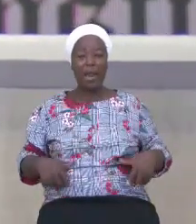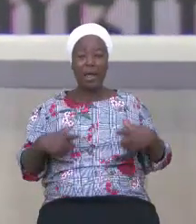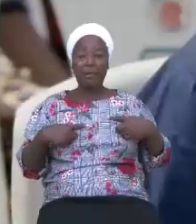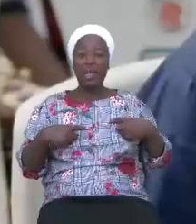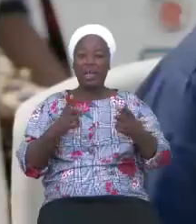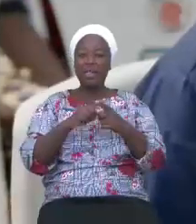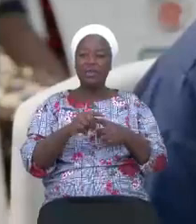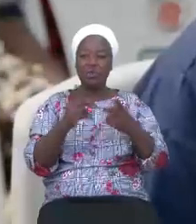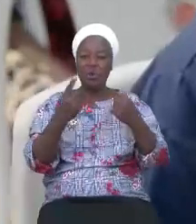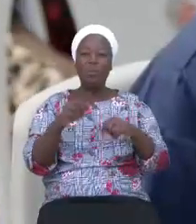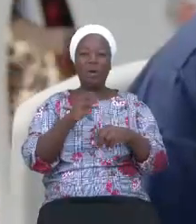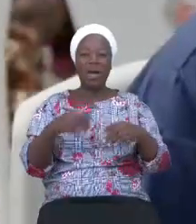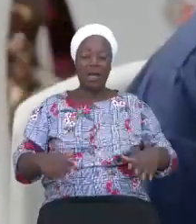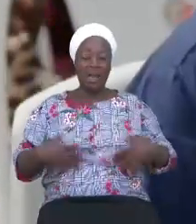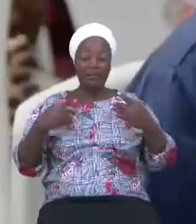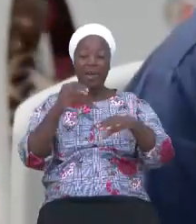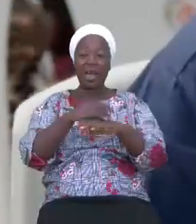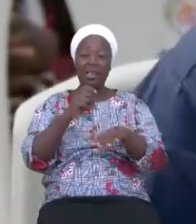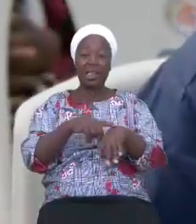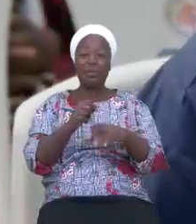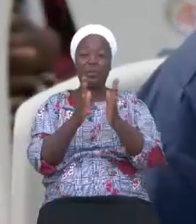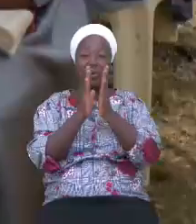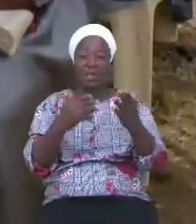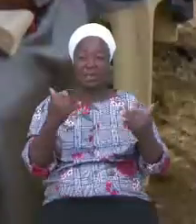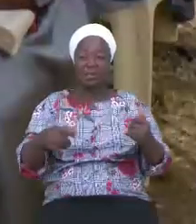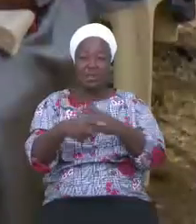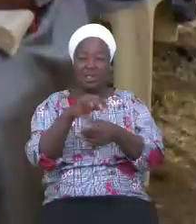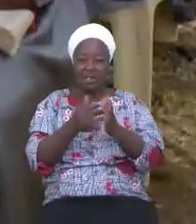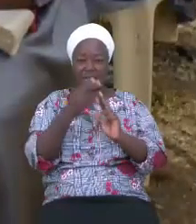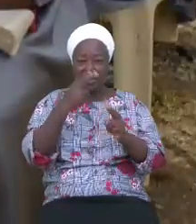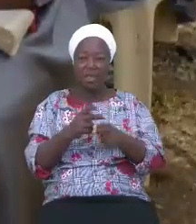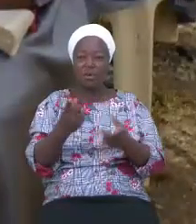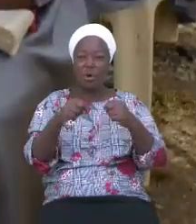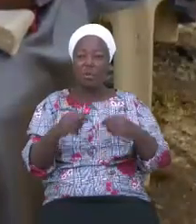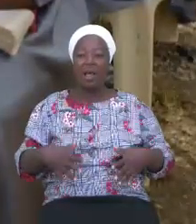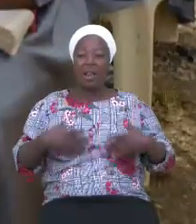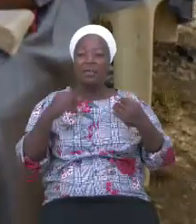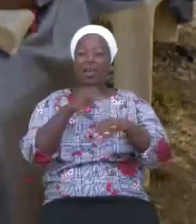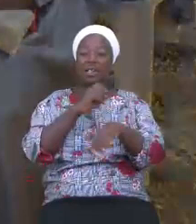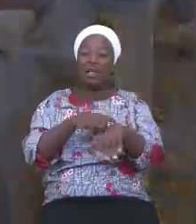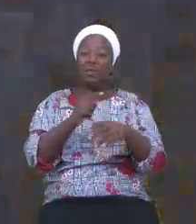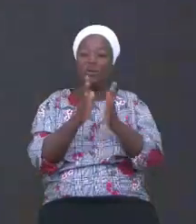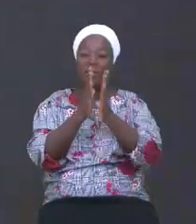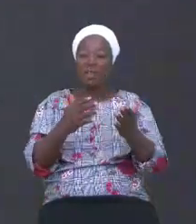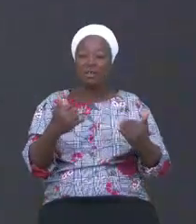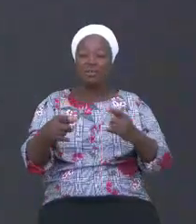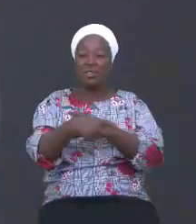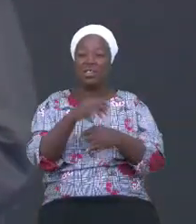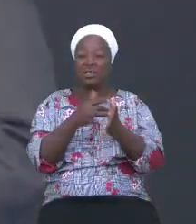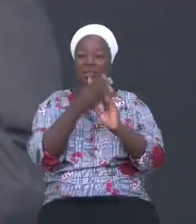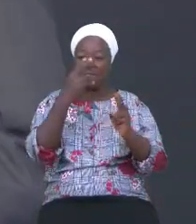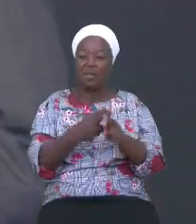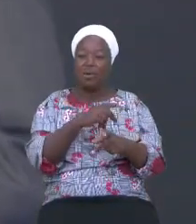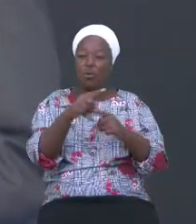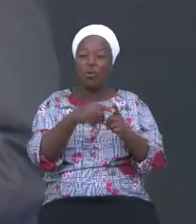prayer today. I said you'll come alive at the time of prayer today. When the transfusion